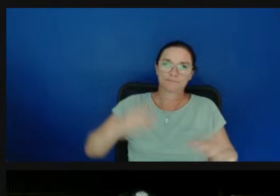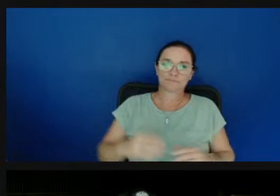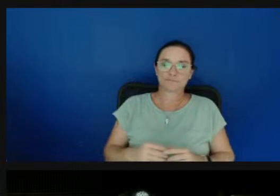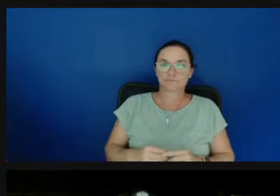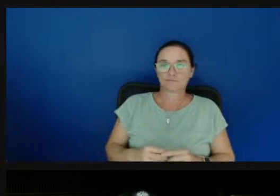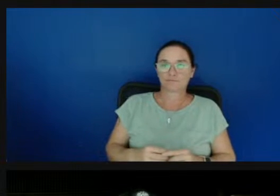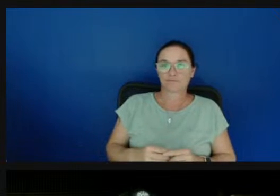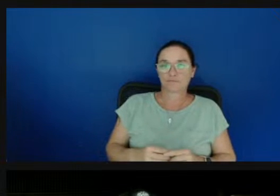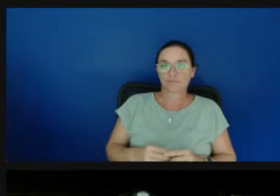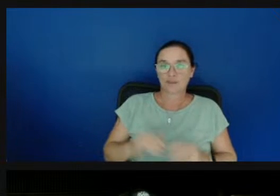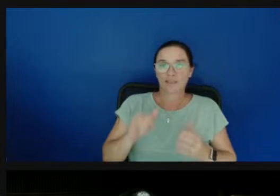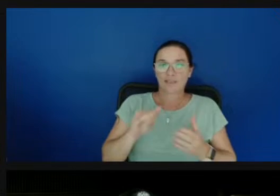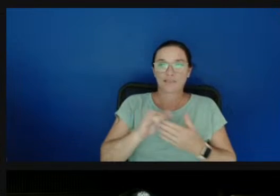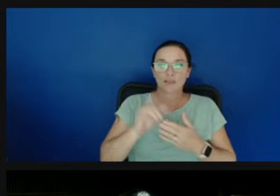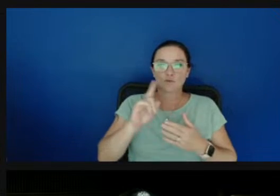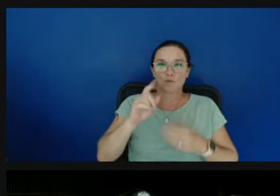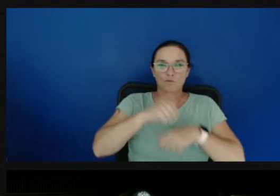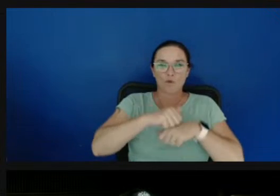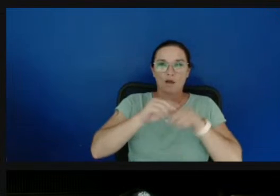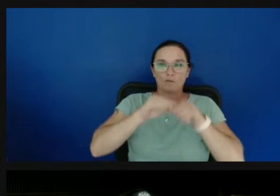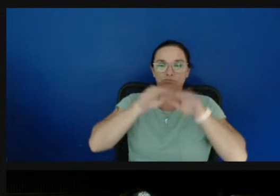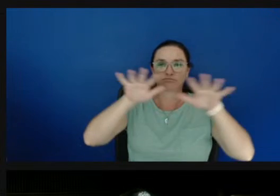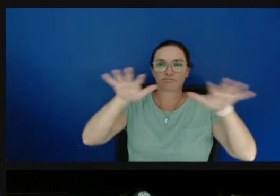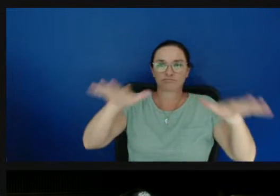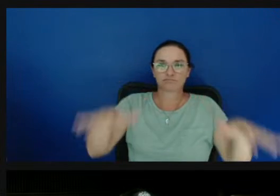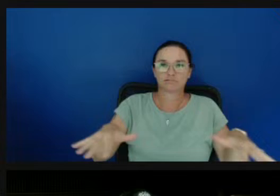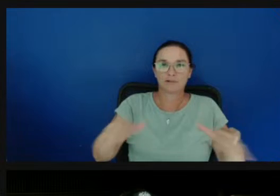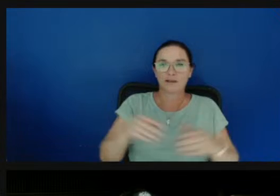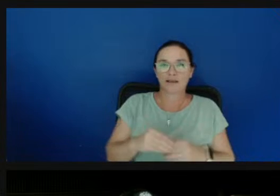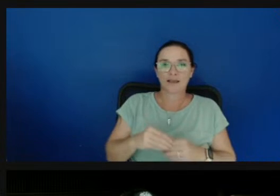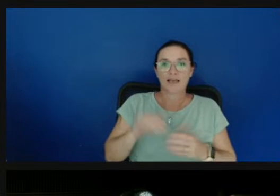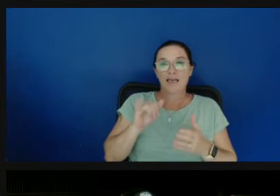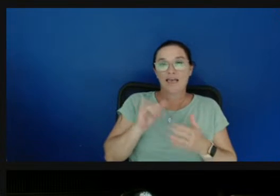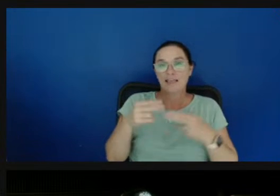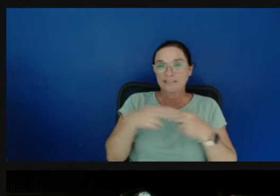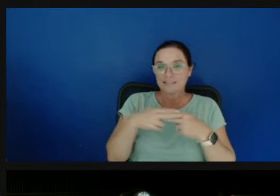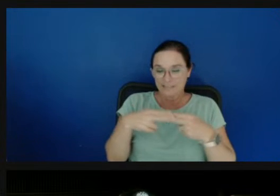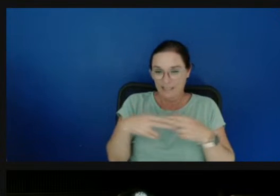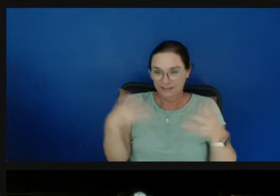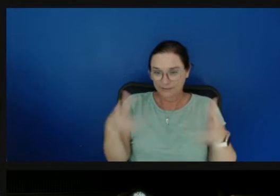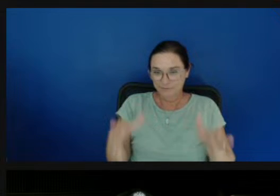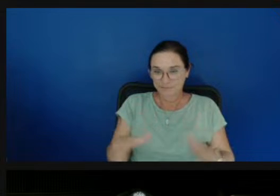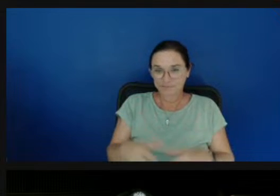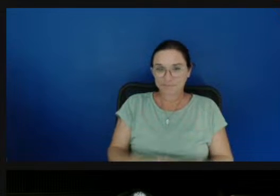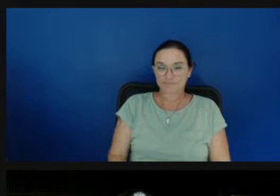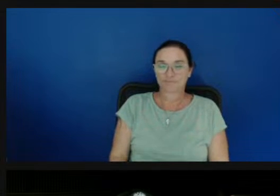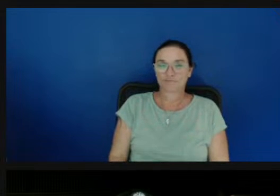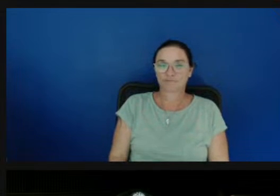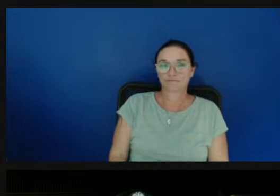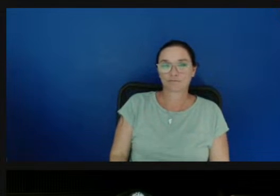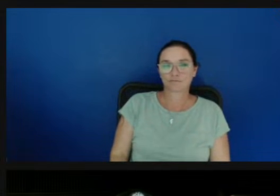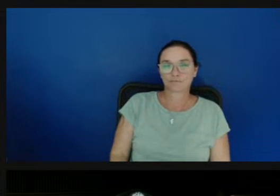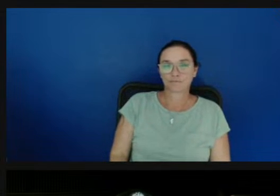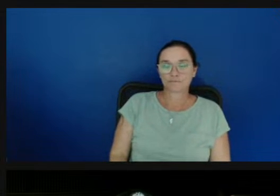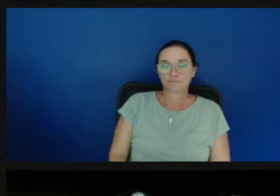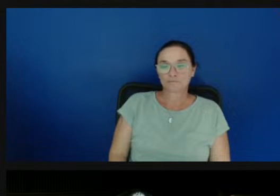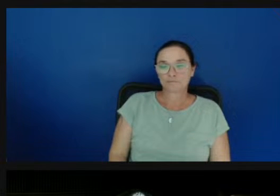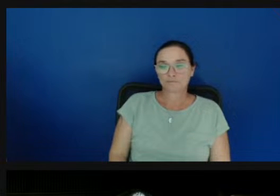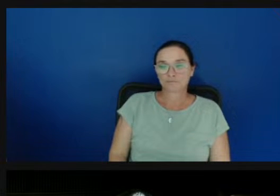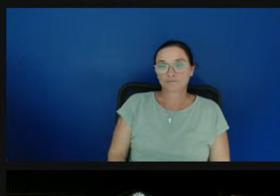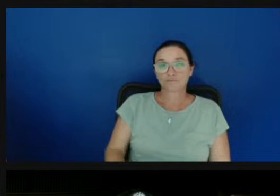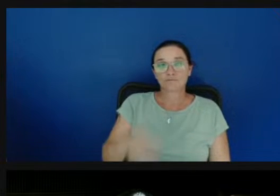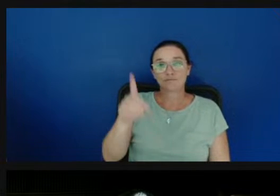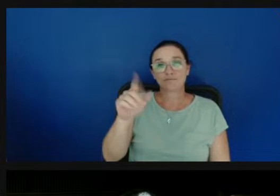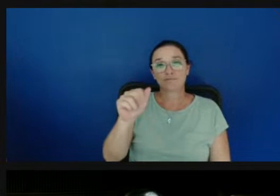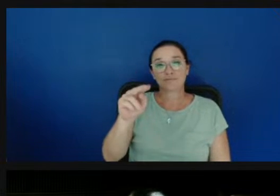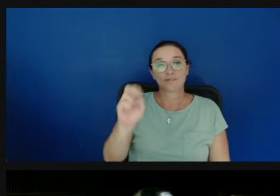that's a distribution. That is our slideshow. I'll pull it back to the top here, and Dane,